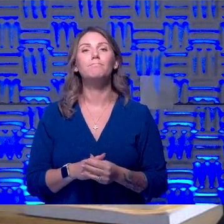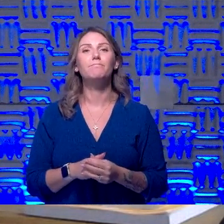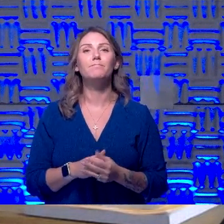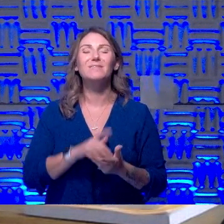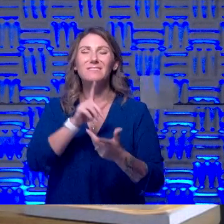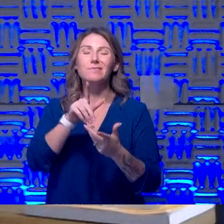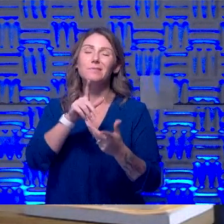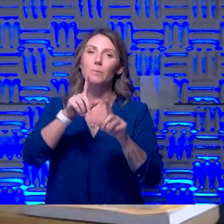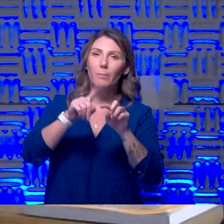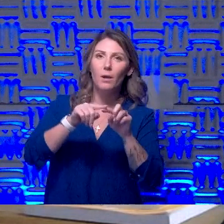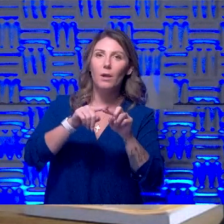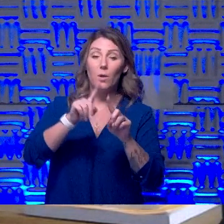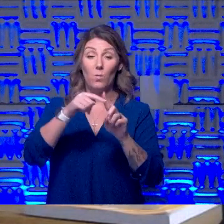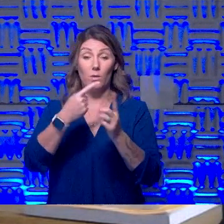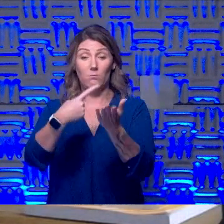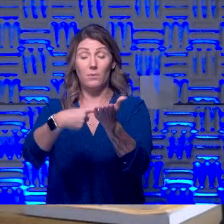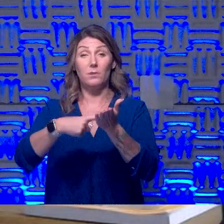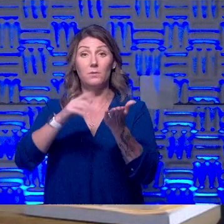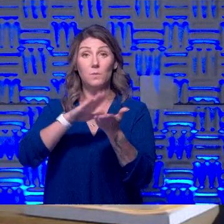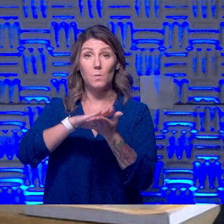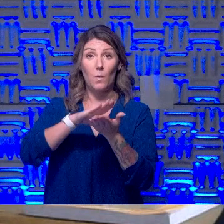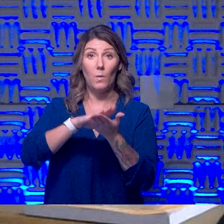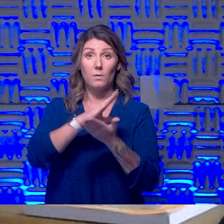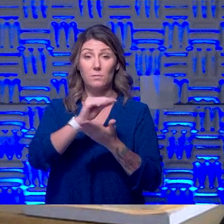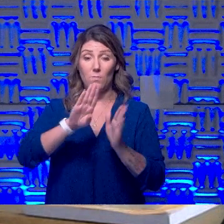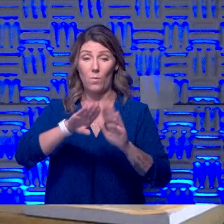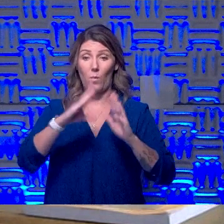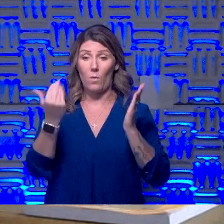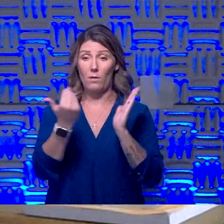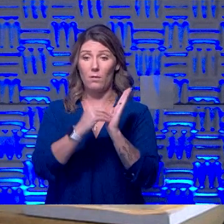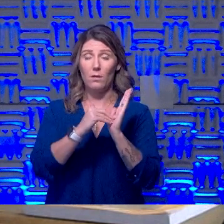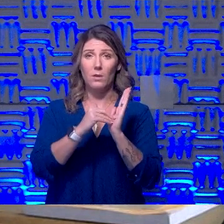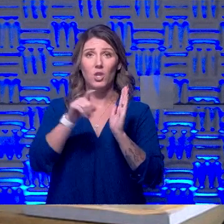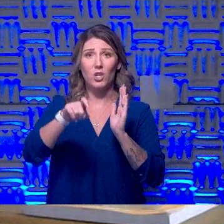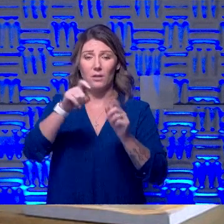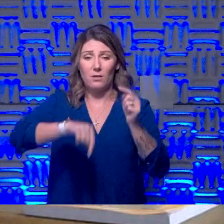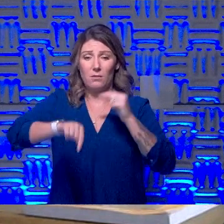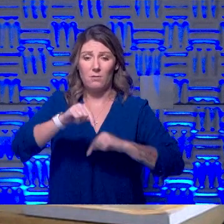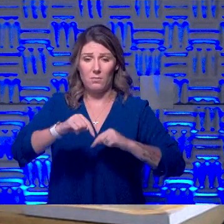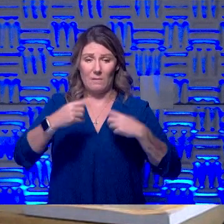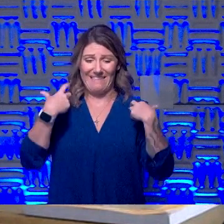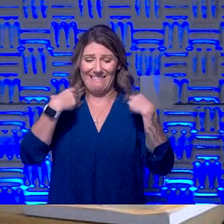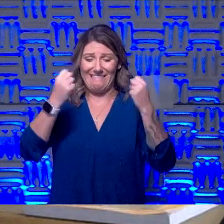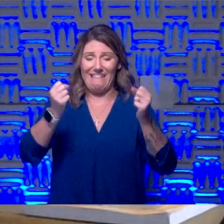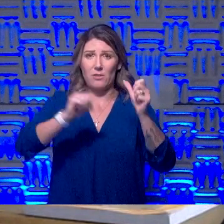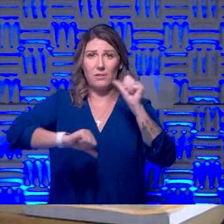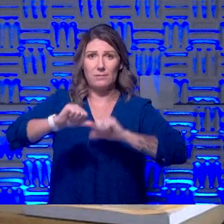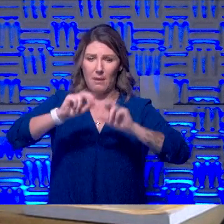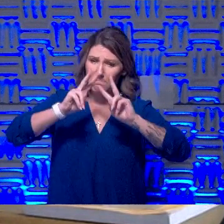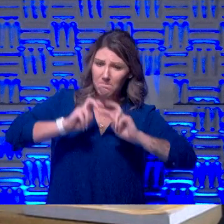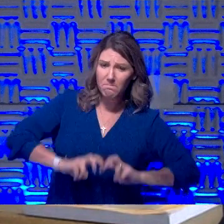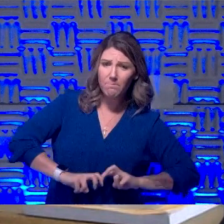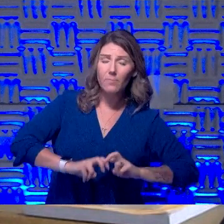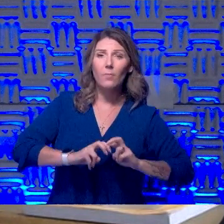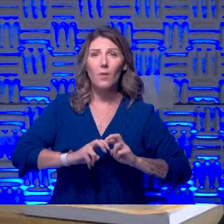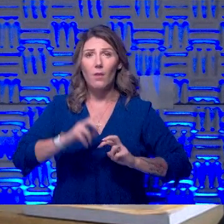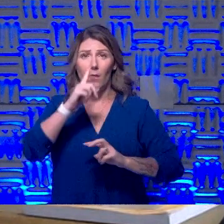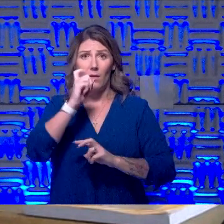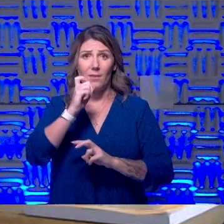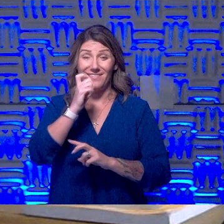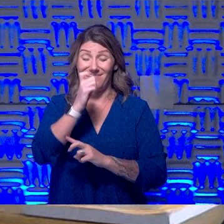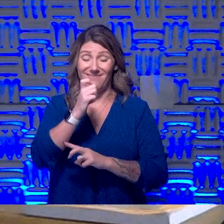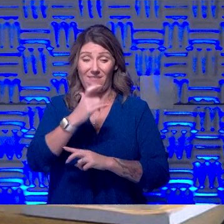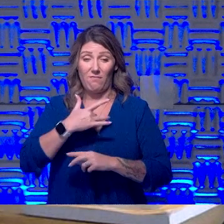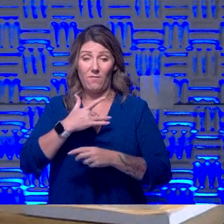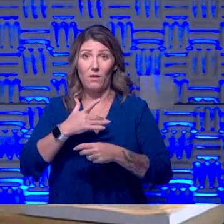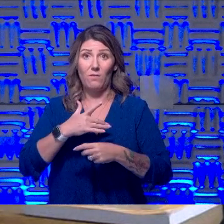So as we talk about schools and reopening and things, we've got to go back to the health science part of it, because we're not going to feel